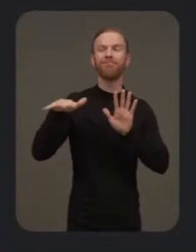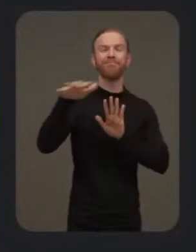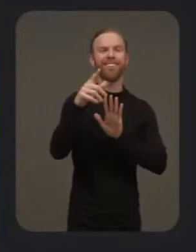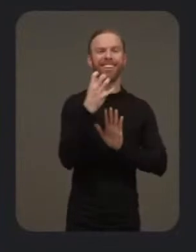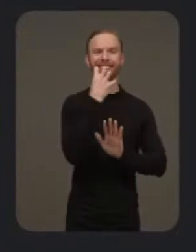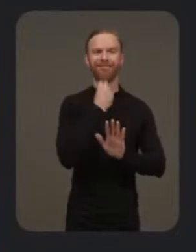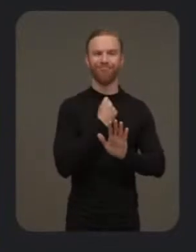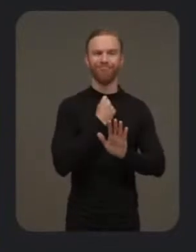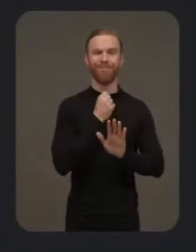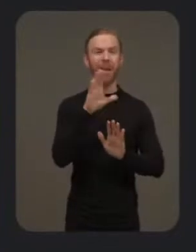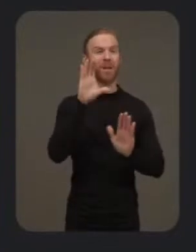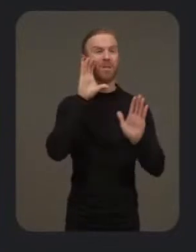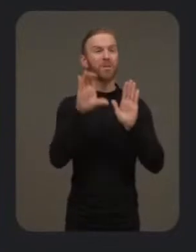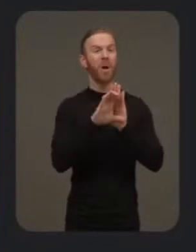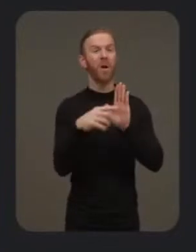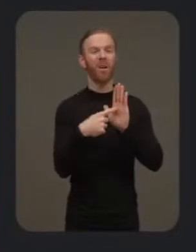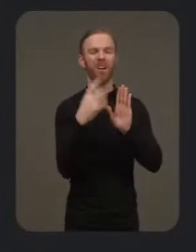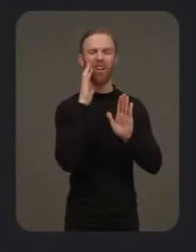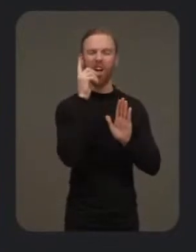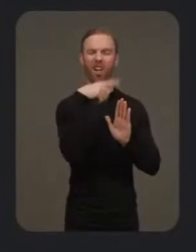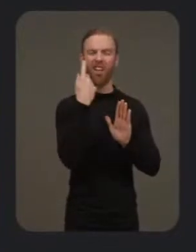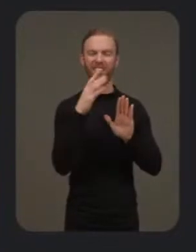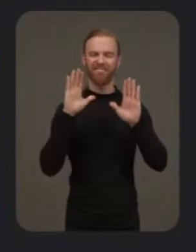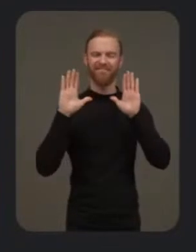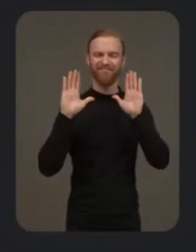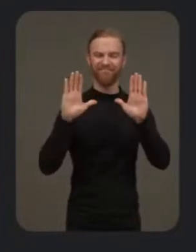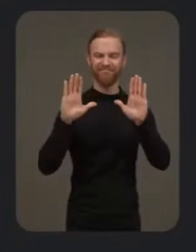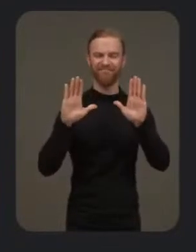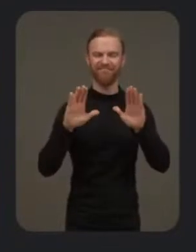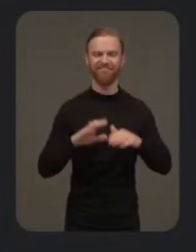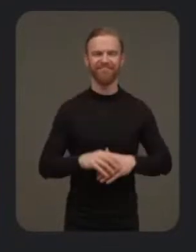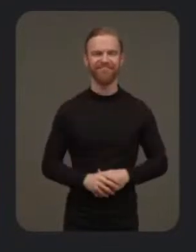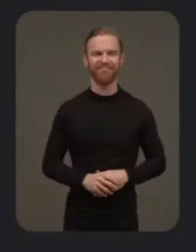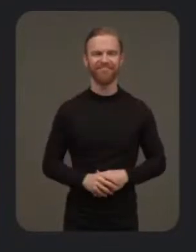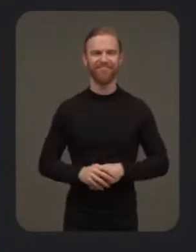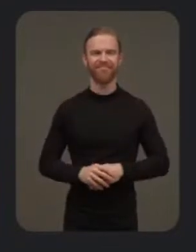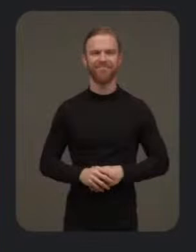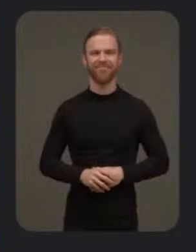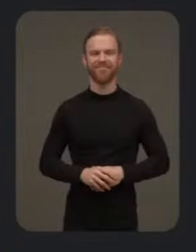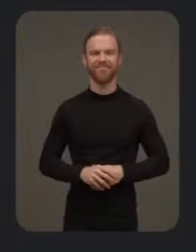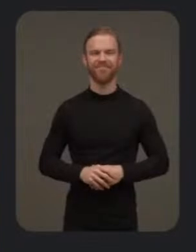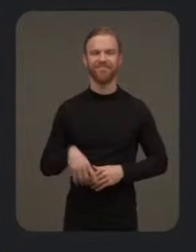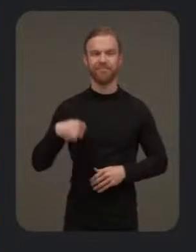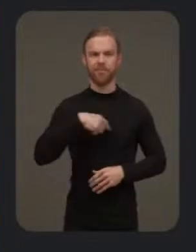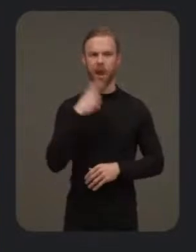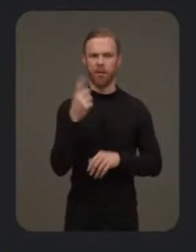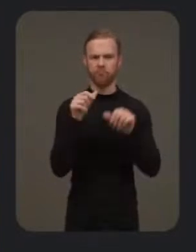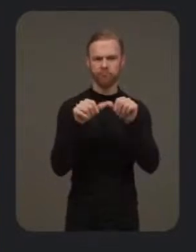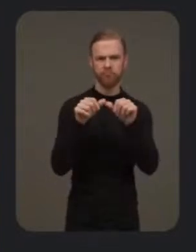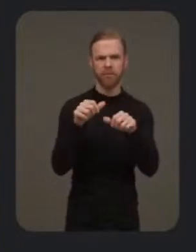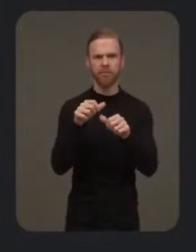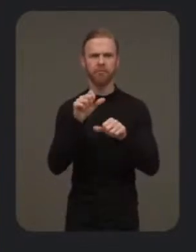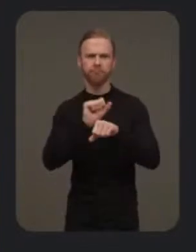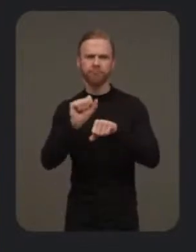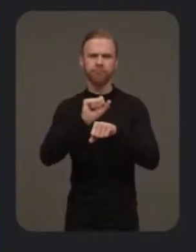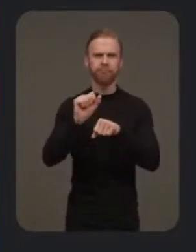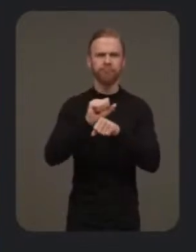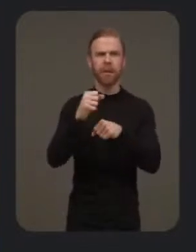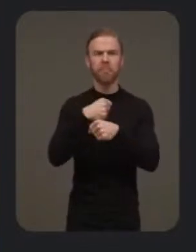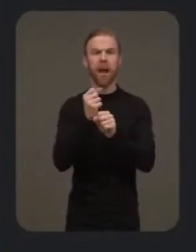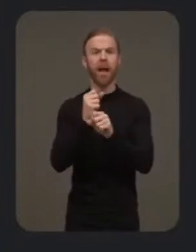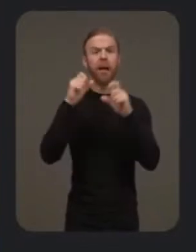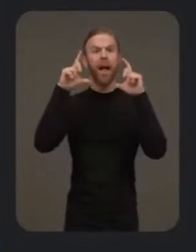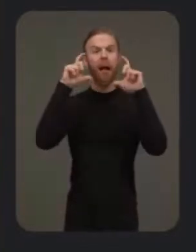your photos will always look amazing. We're also constantly working to make